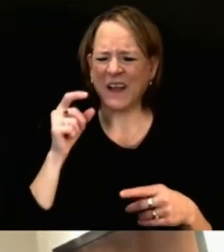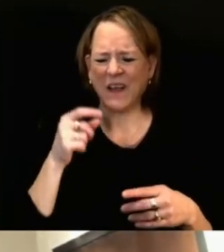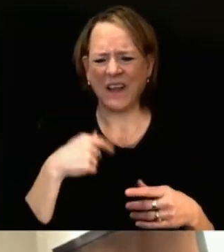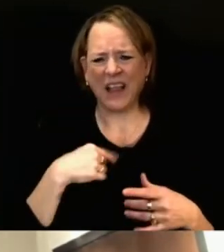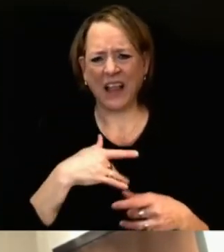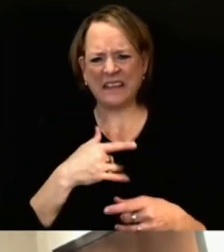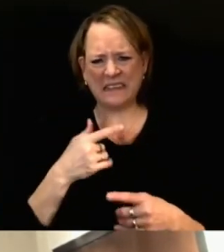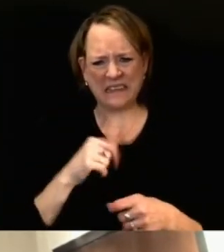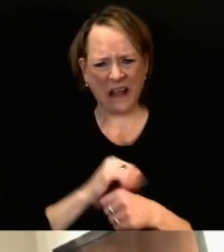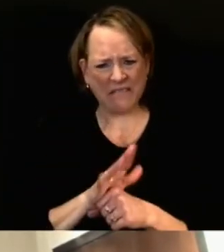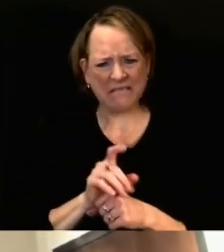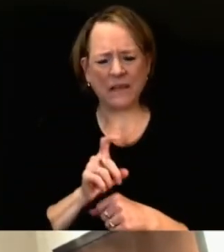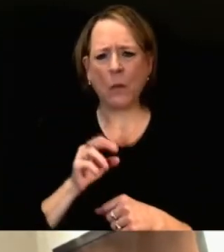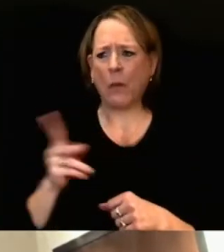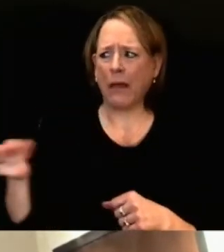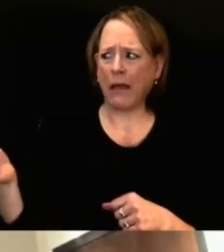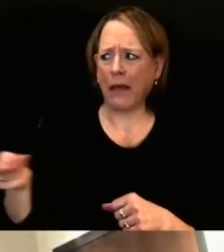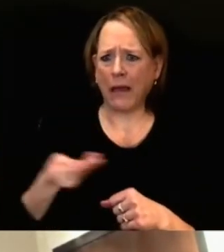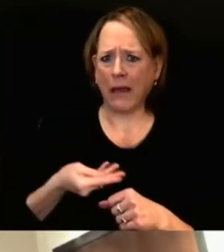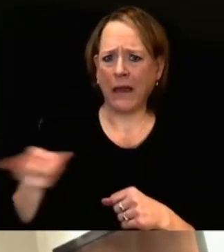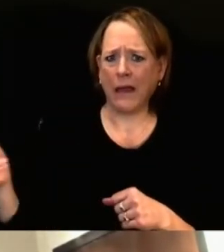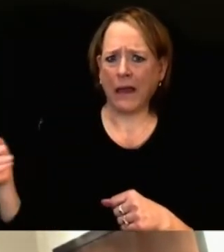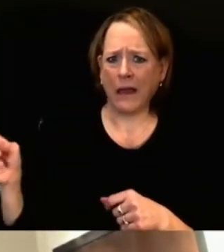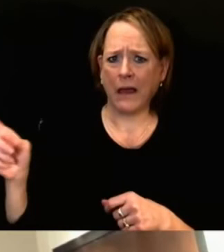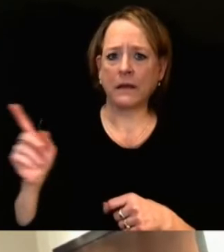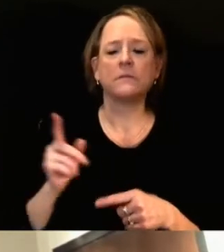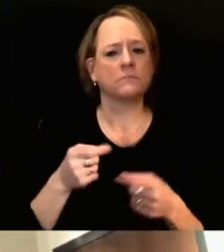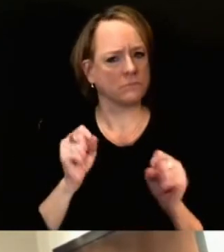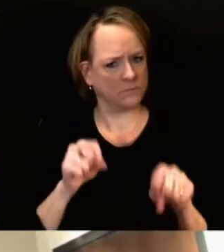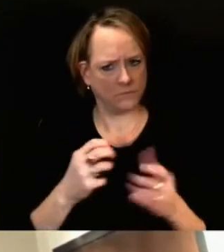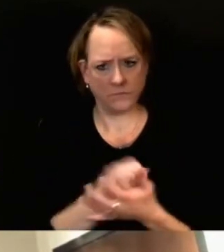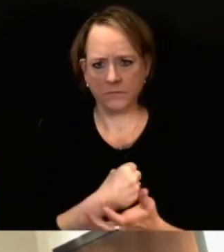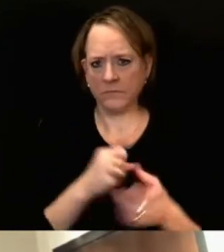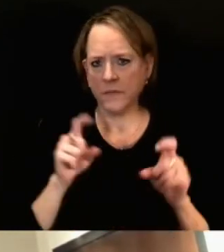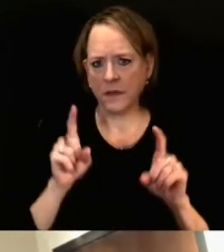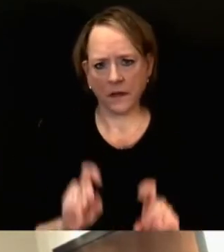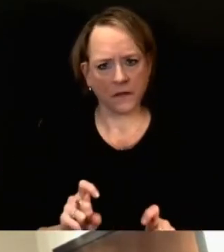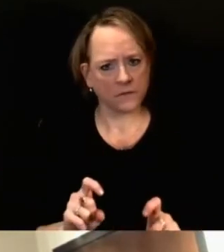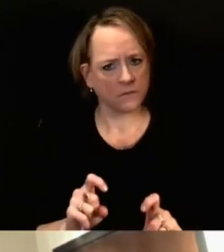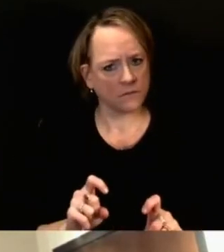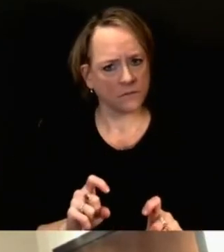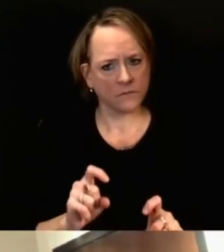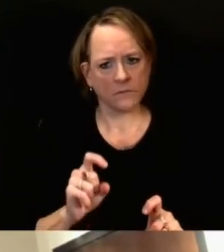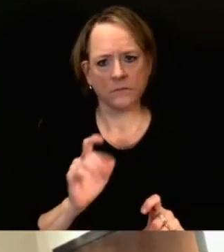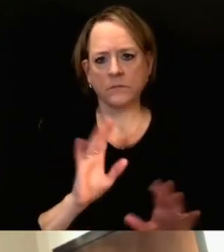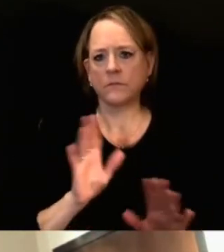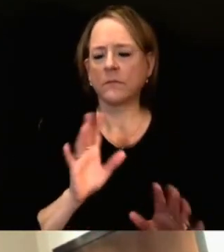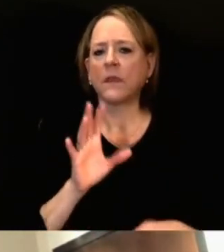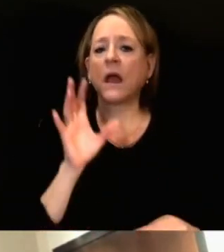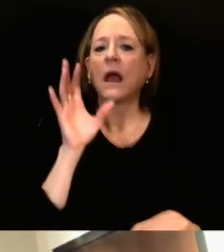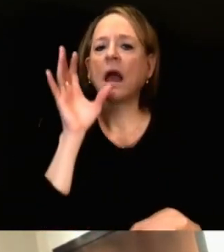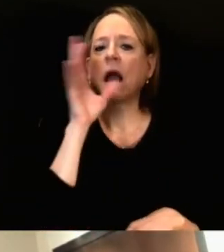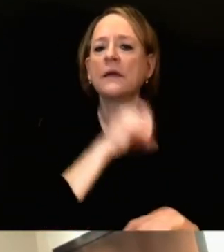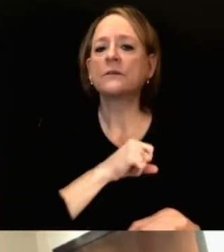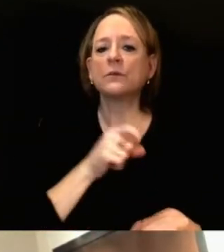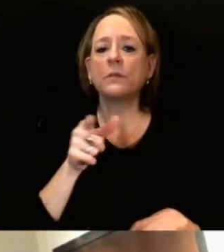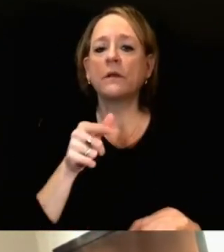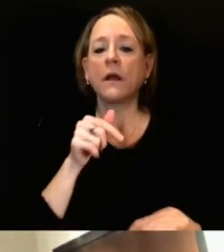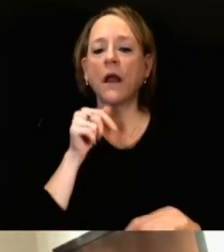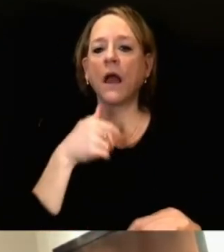don't have COVID. They should look at the whole picture. They should consider getting an additional test 24 hours